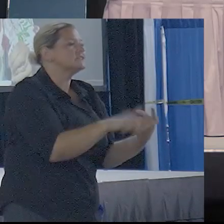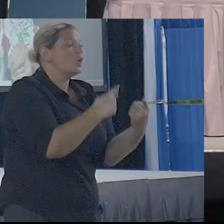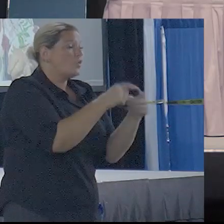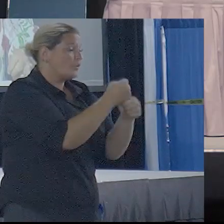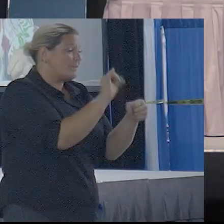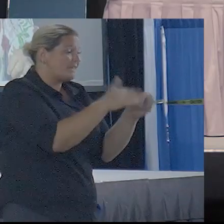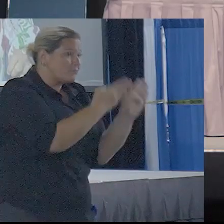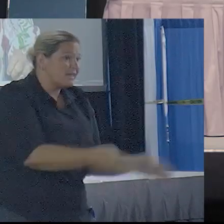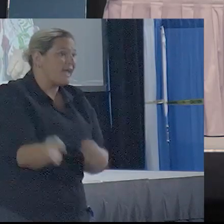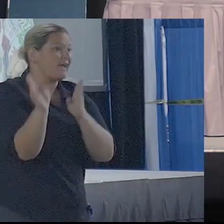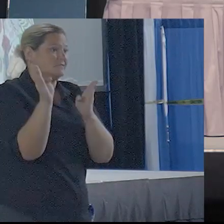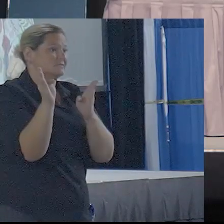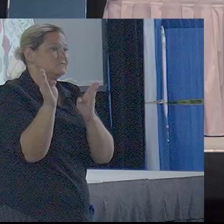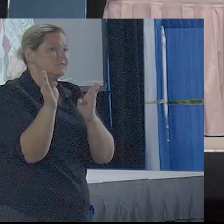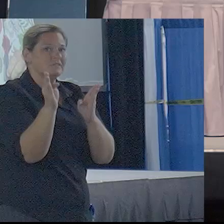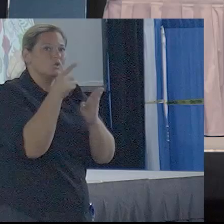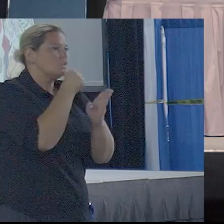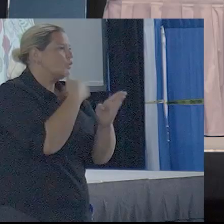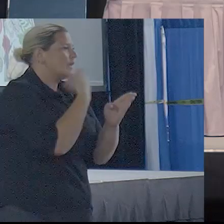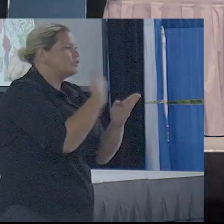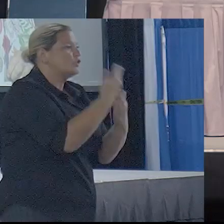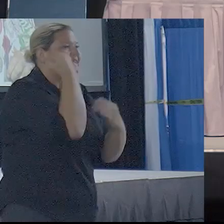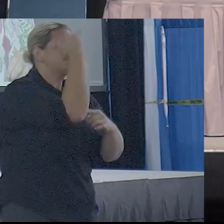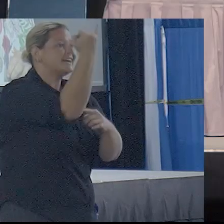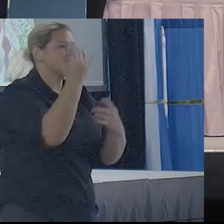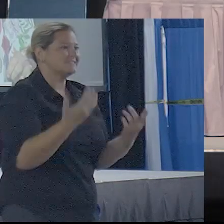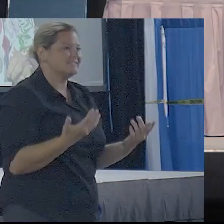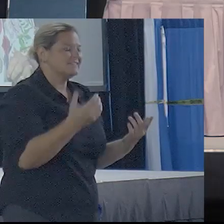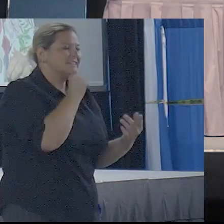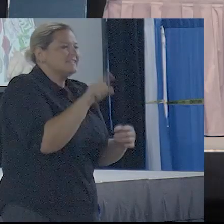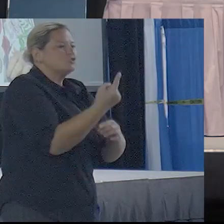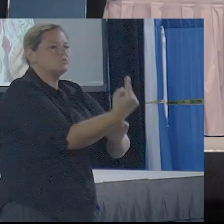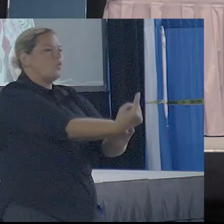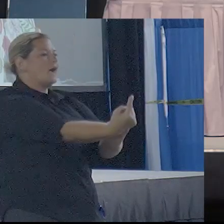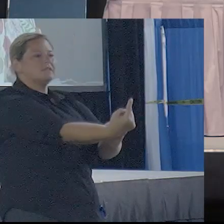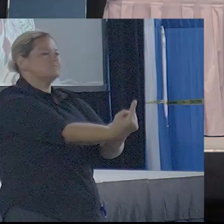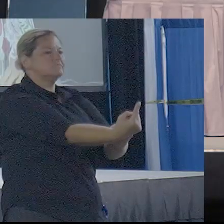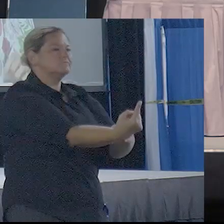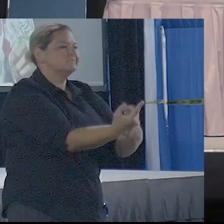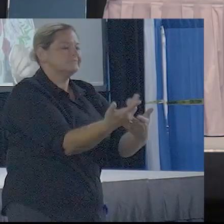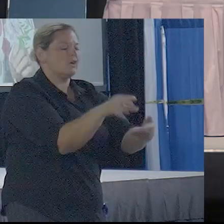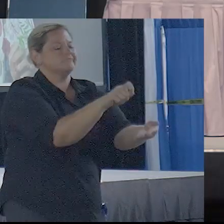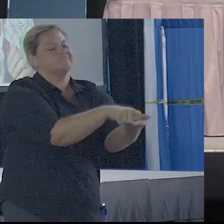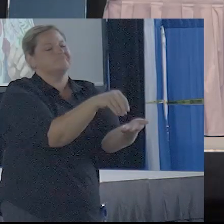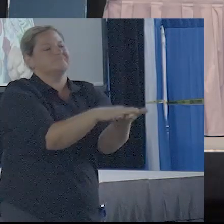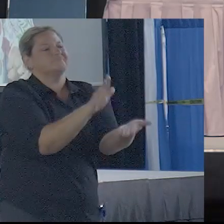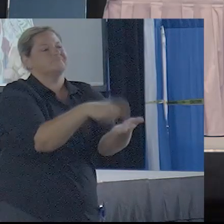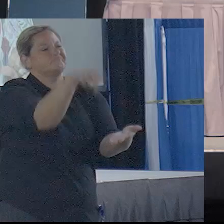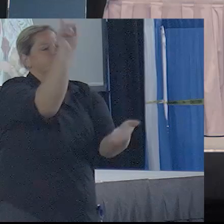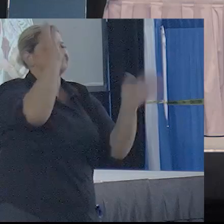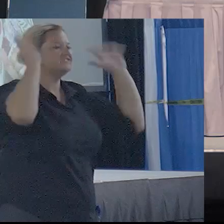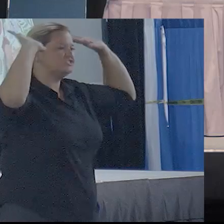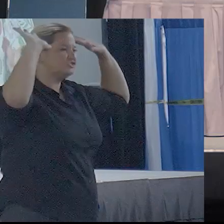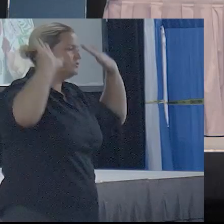you aren't tapping in one individual with a disability and saying we've checked that box. So making sure that you are